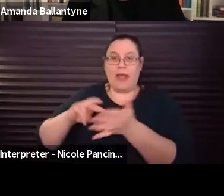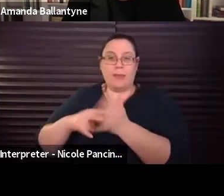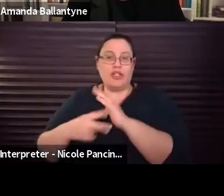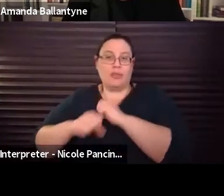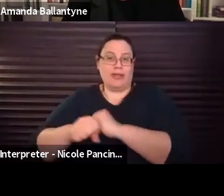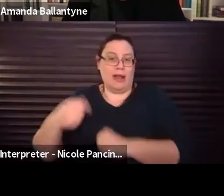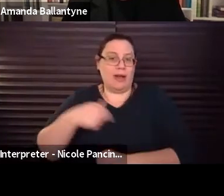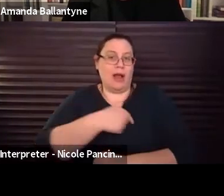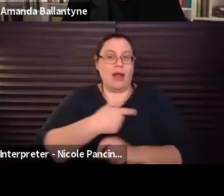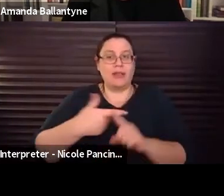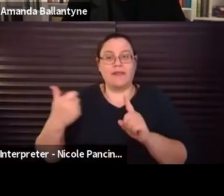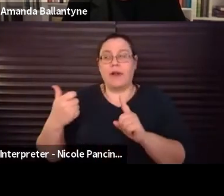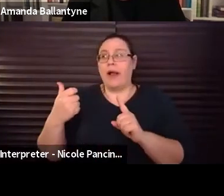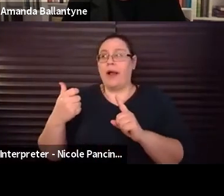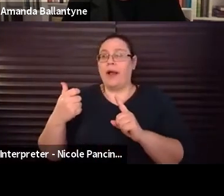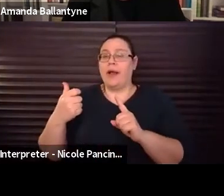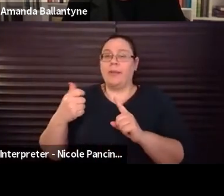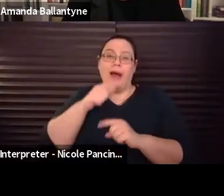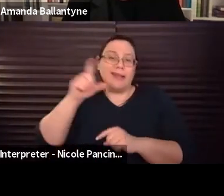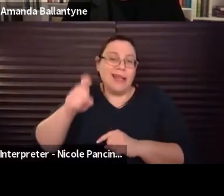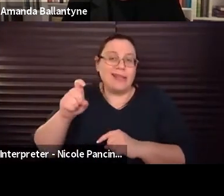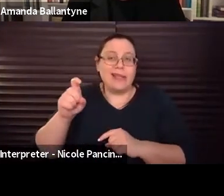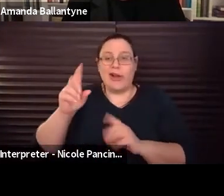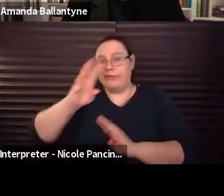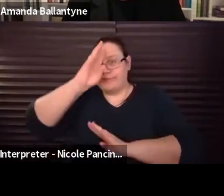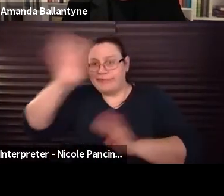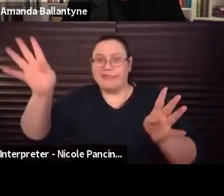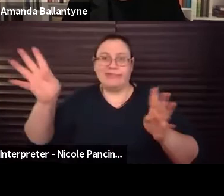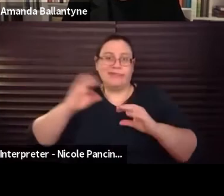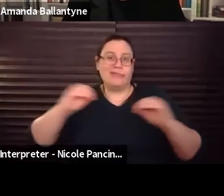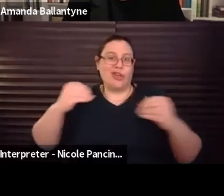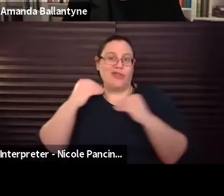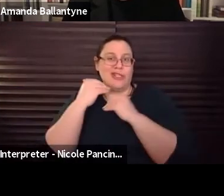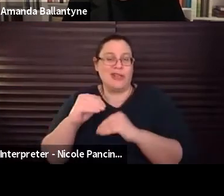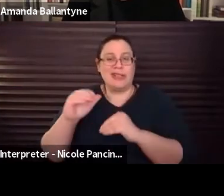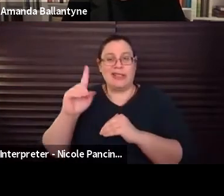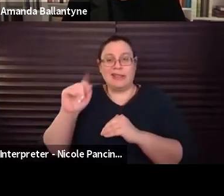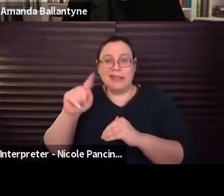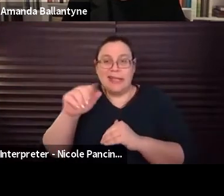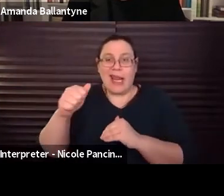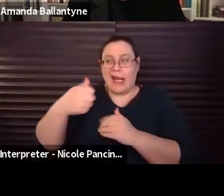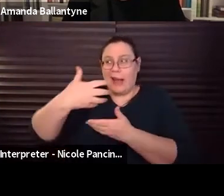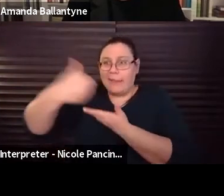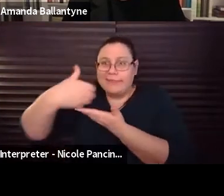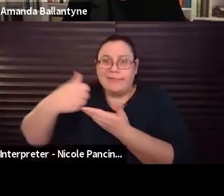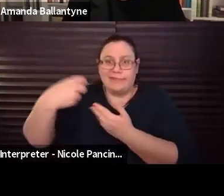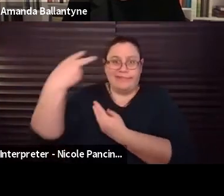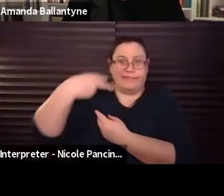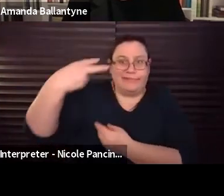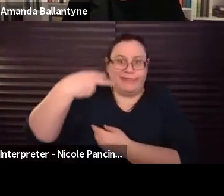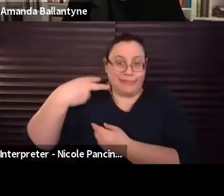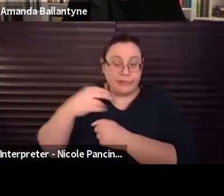like unnecessary, wanton, and unrestricted surveillance and data mining. But I think that there